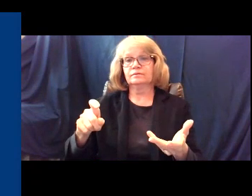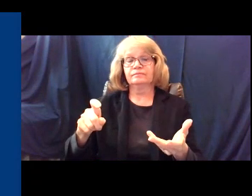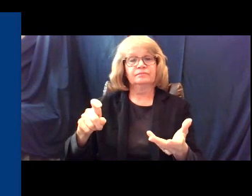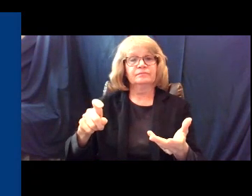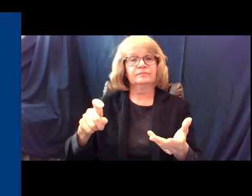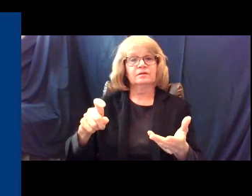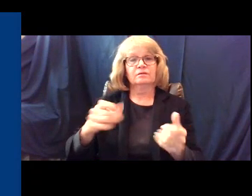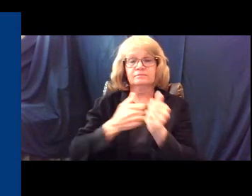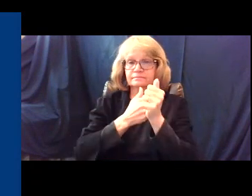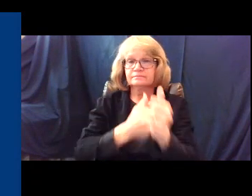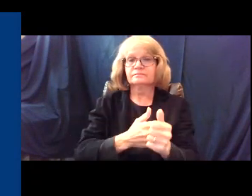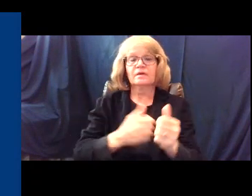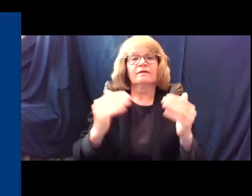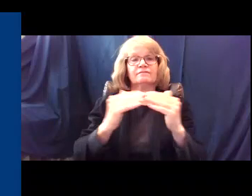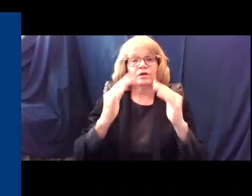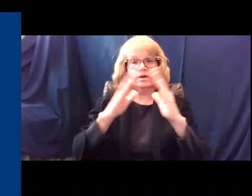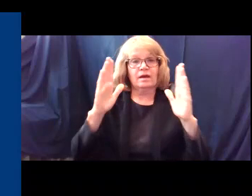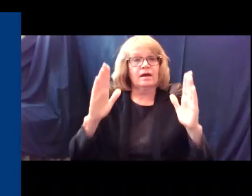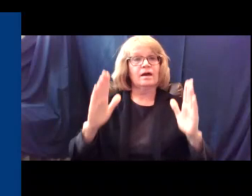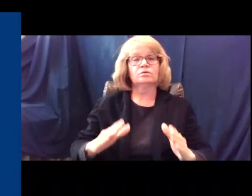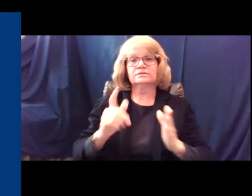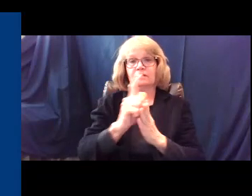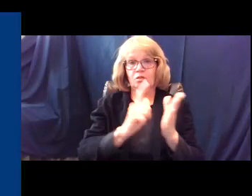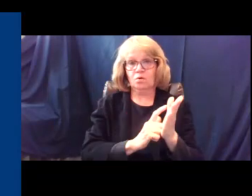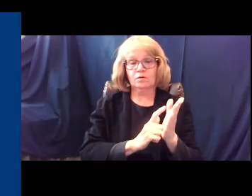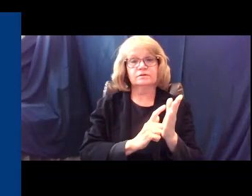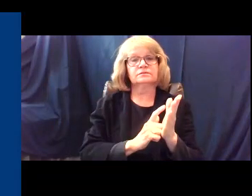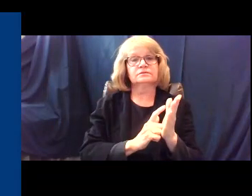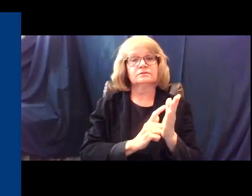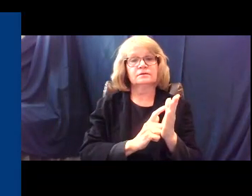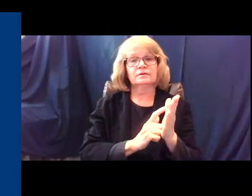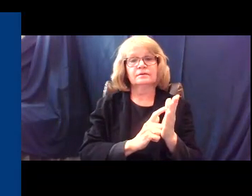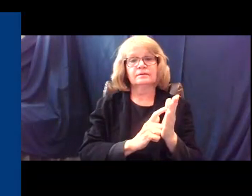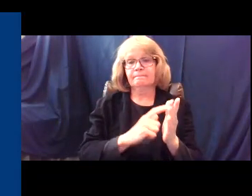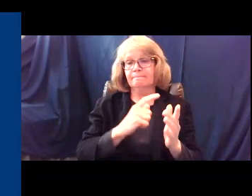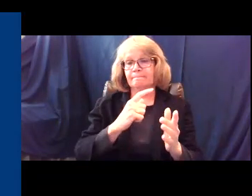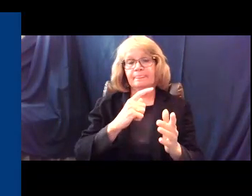comply with our fair housing laws,